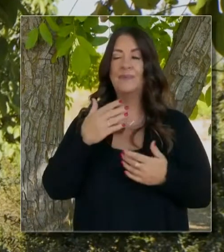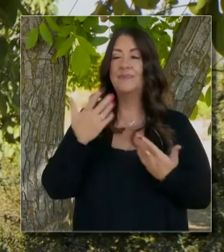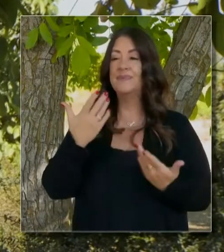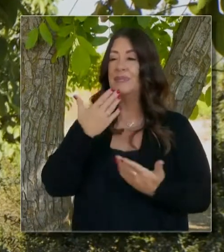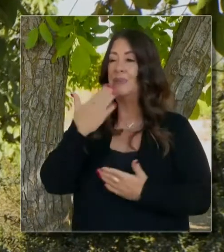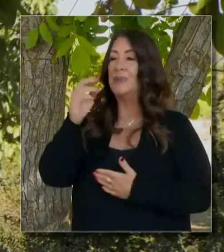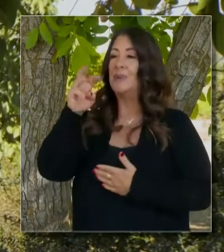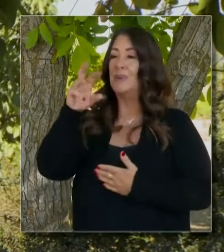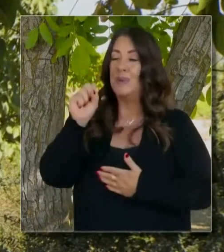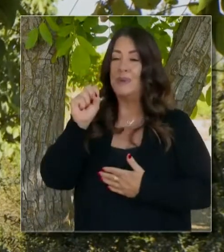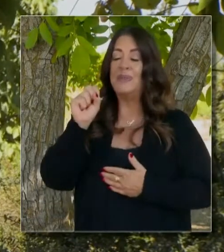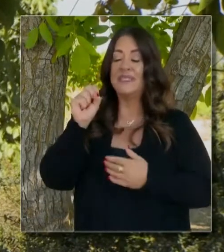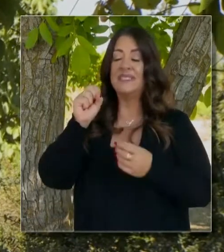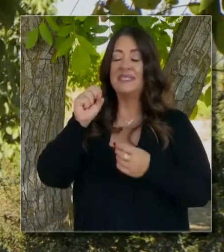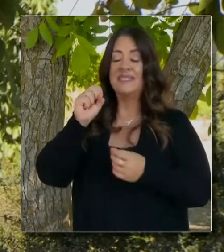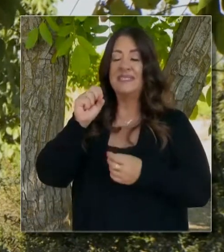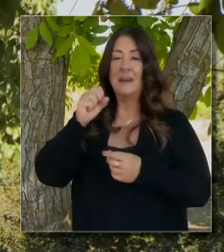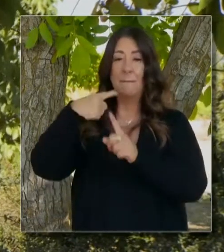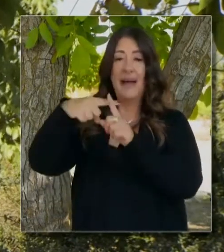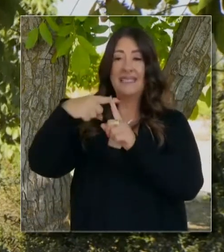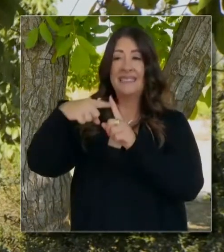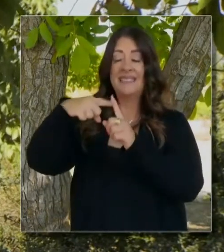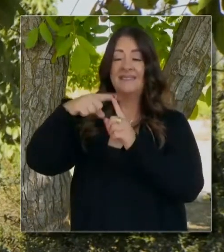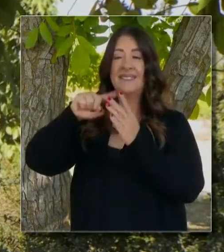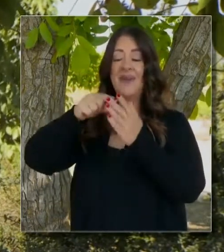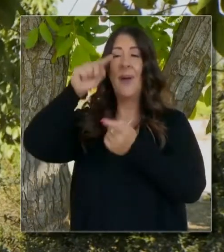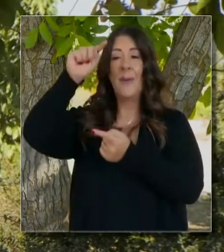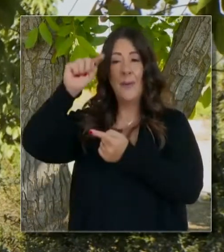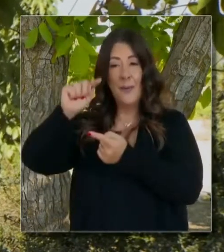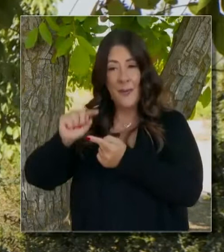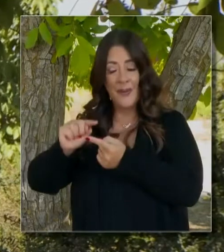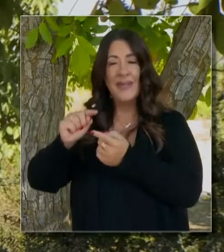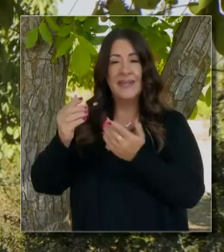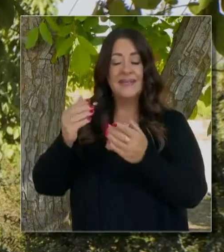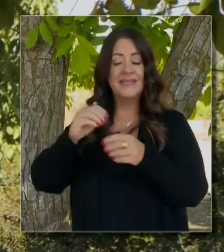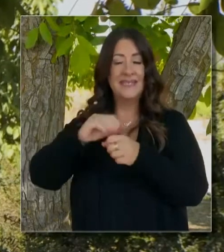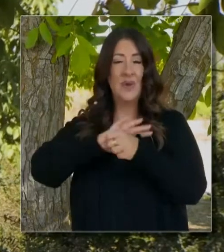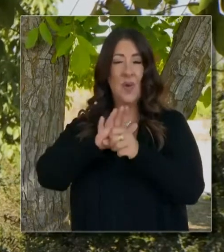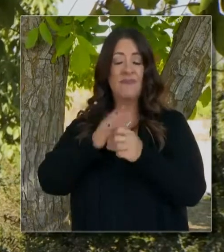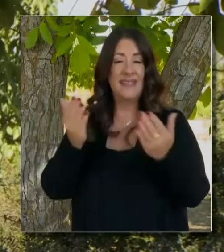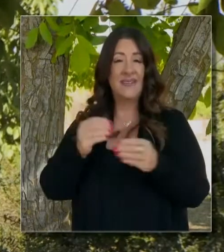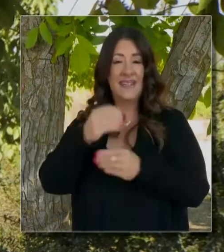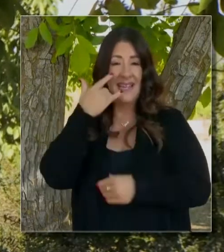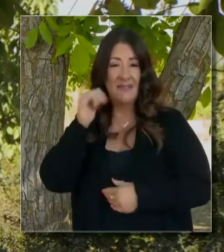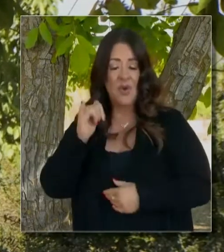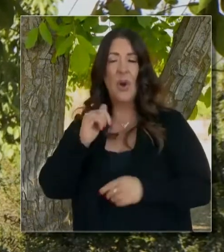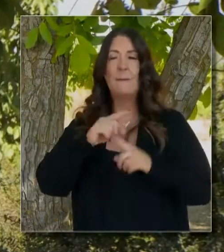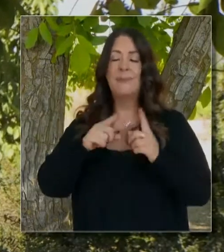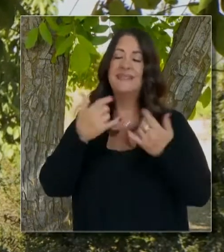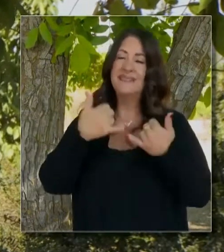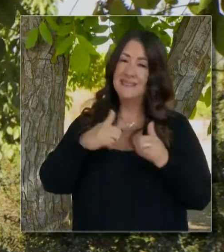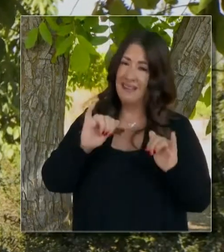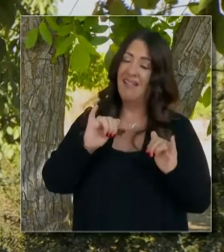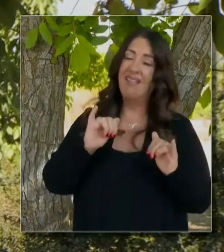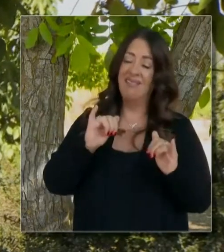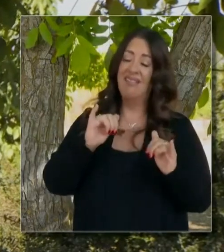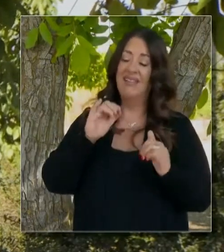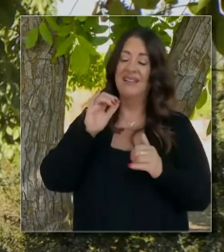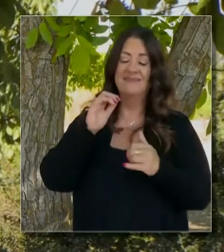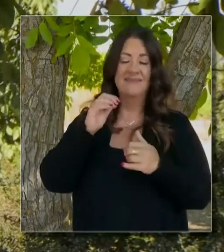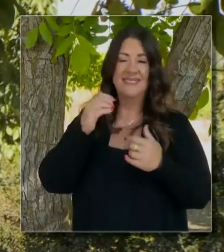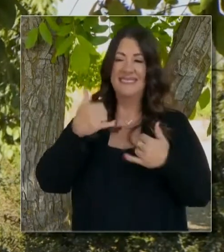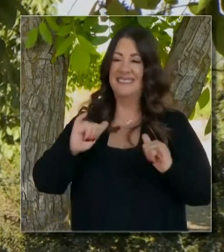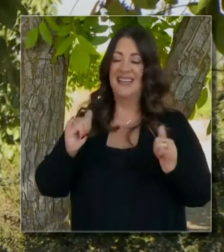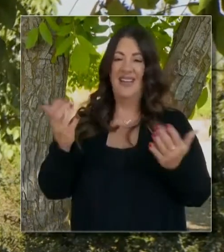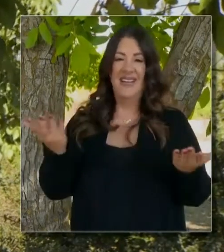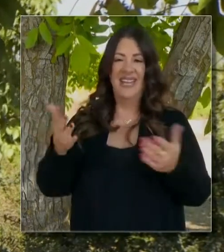on our positivity rates and some of the stability we're seeing in our case rates across this state, how virulent this disease remains and